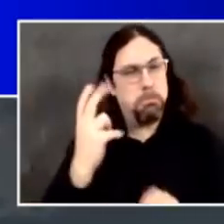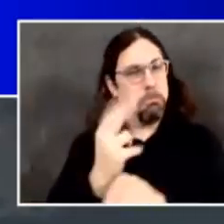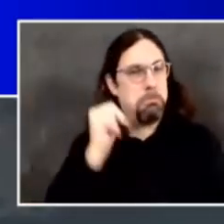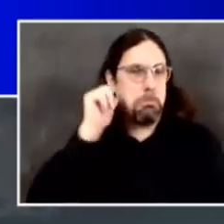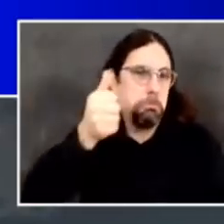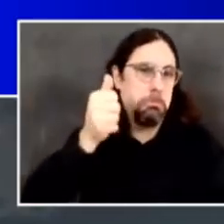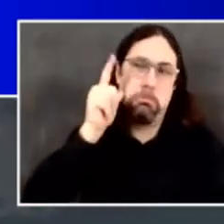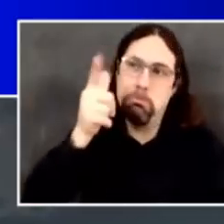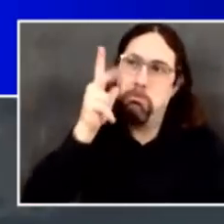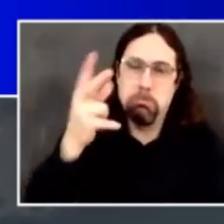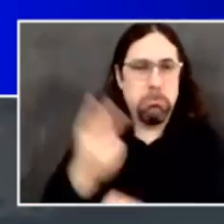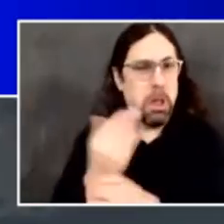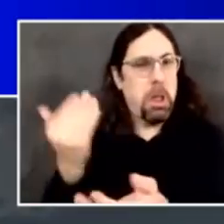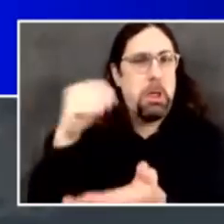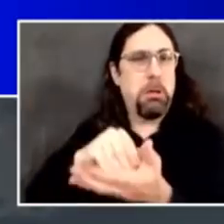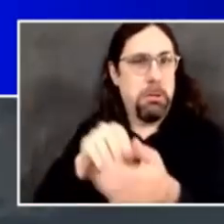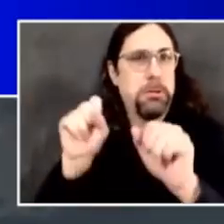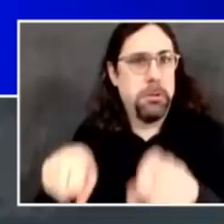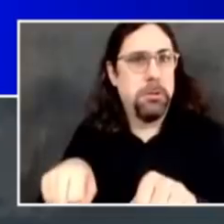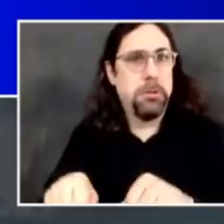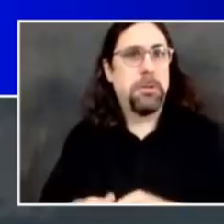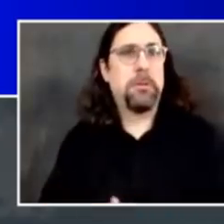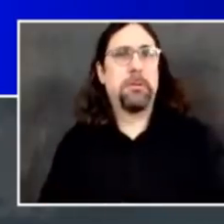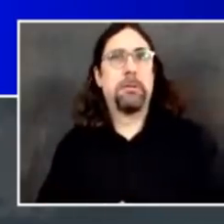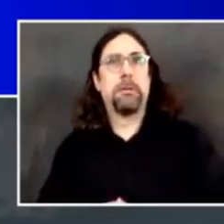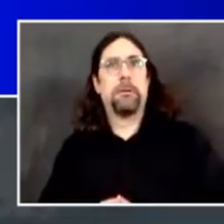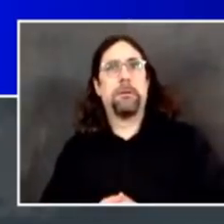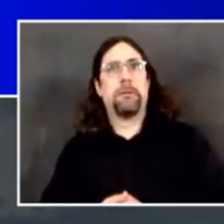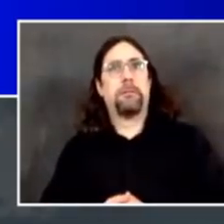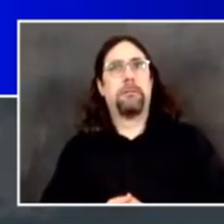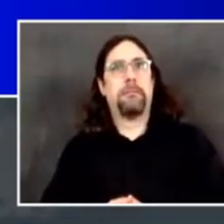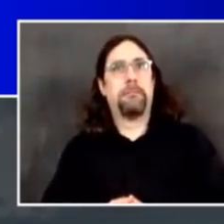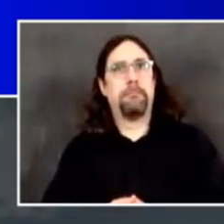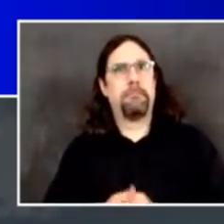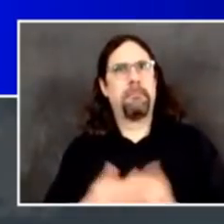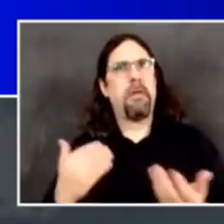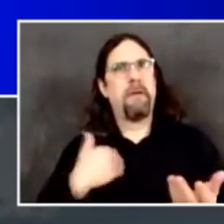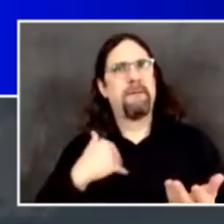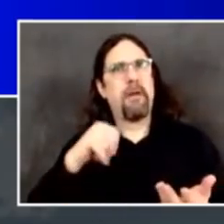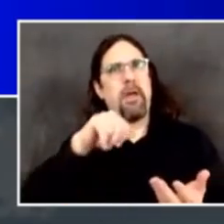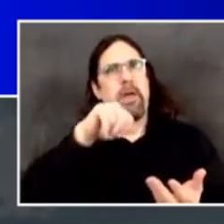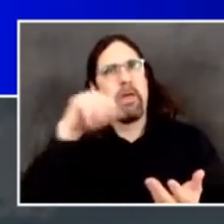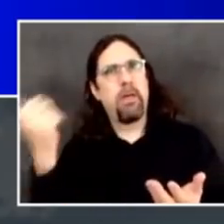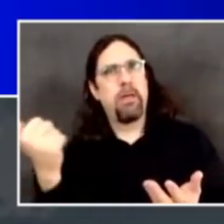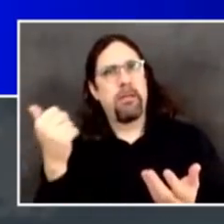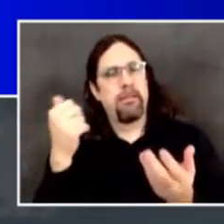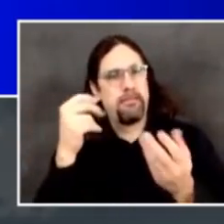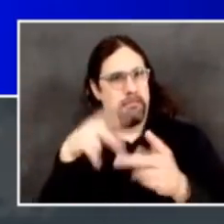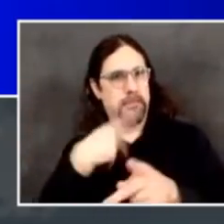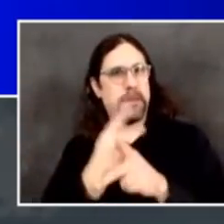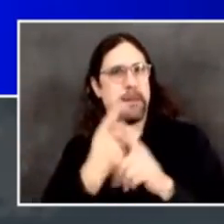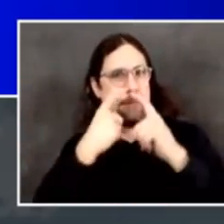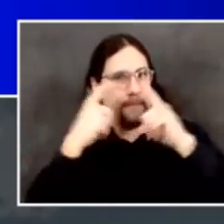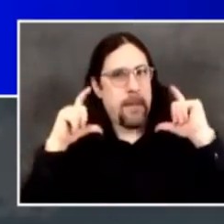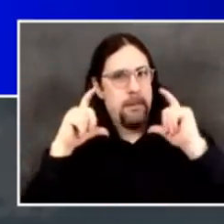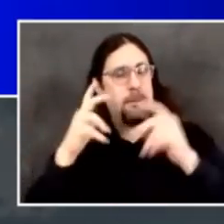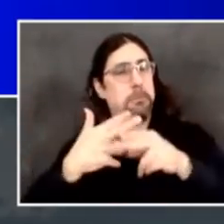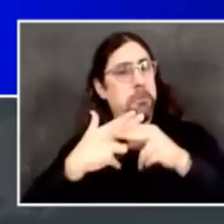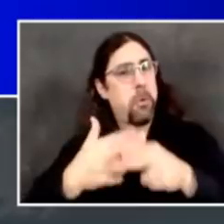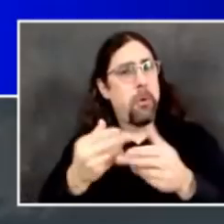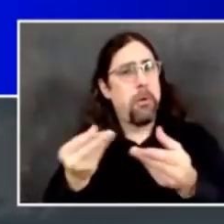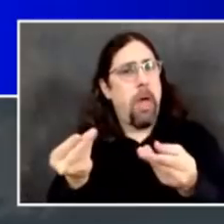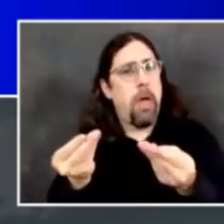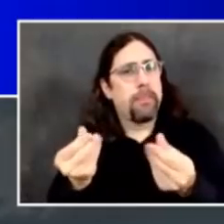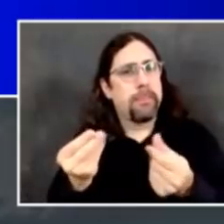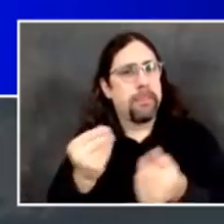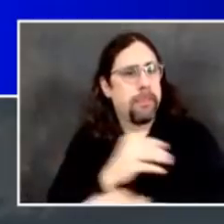reusable, that are washable, you can use them as long as they hold together. We'll be giving out a lot of those as well.